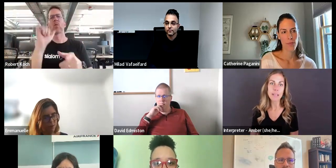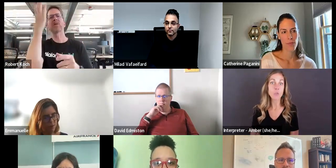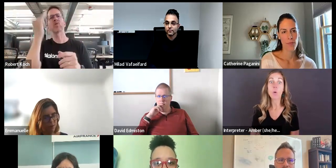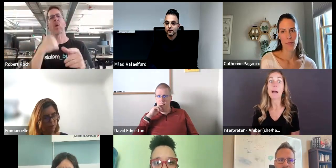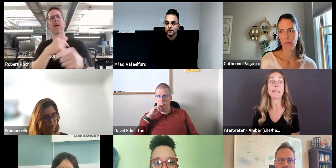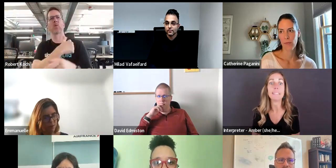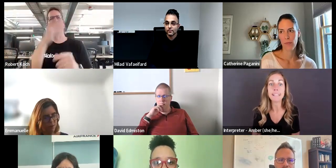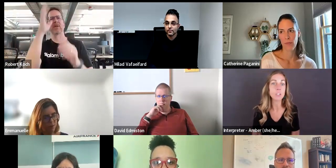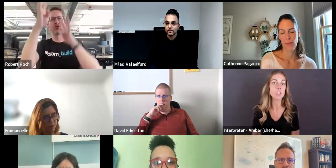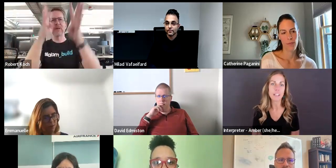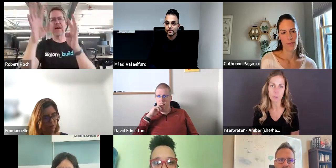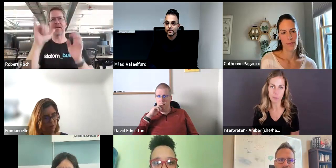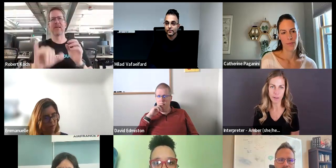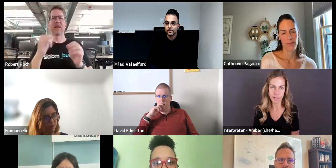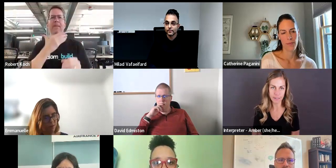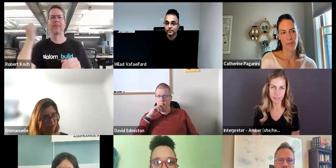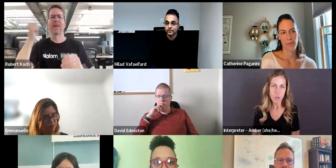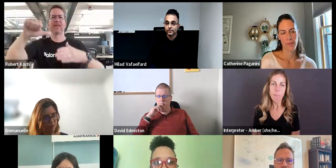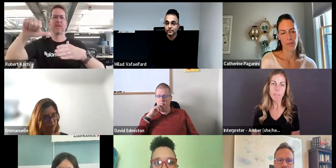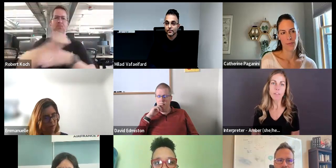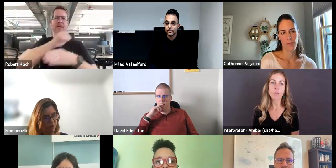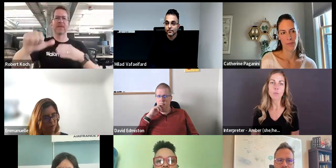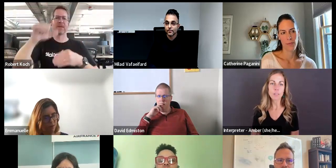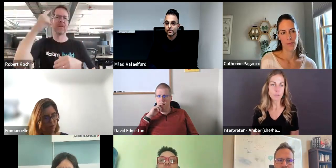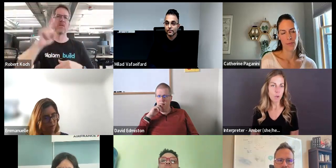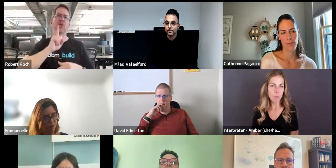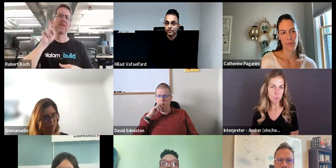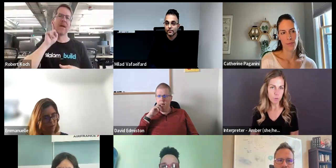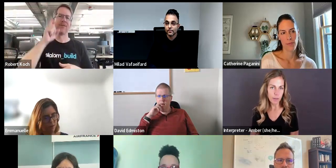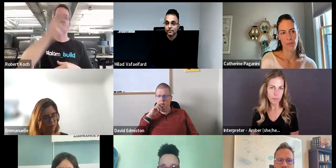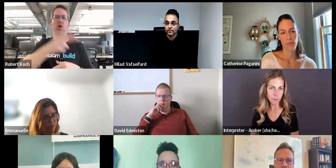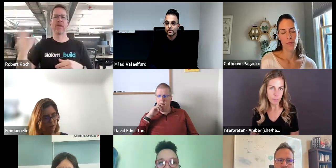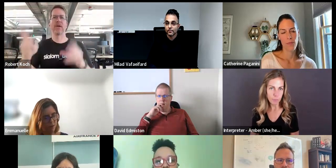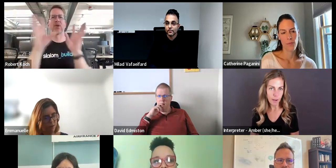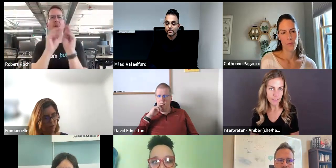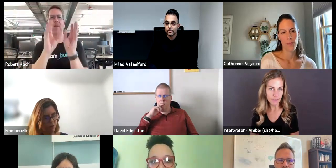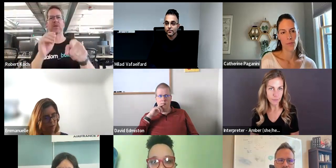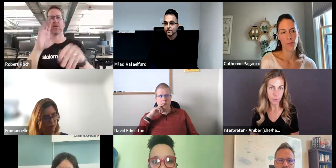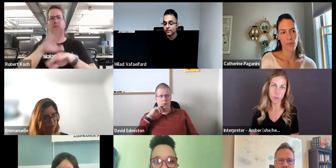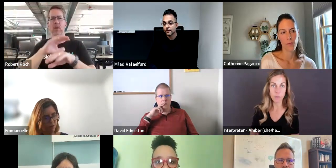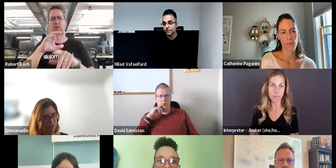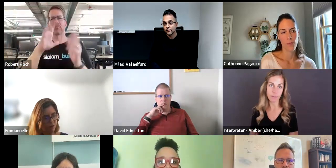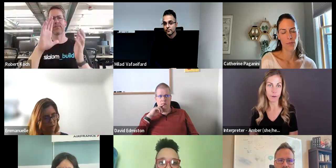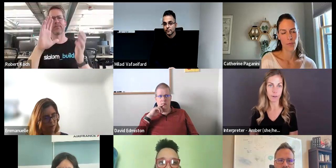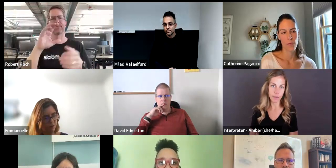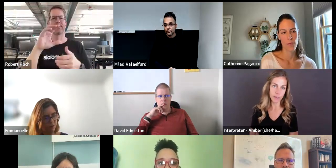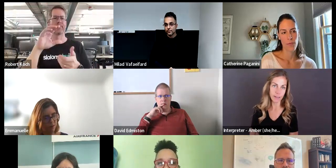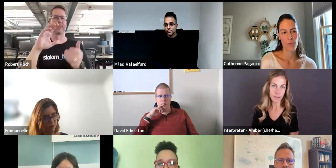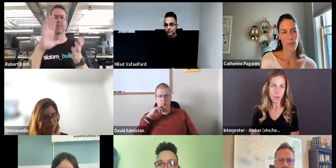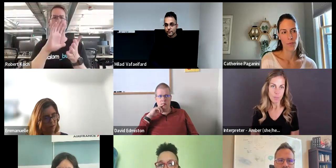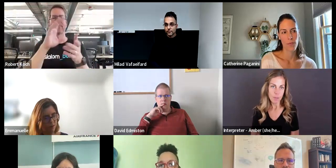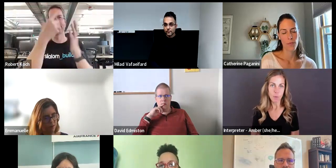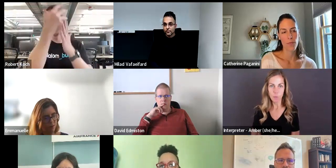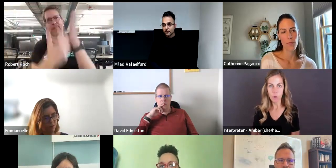be your ideal experience. But this is the reason why we created this best practices for working with deaf and hard of